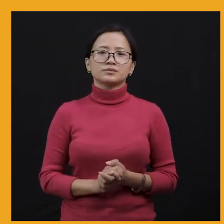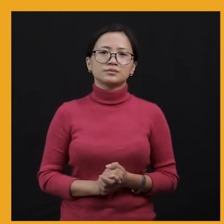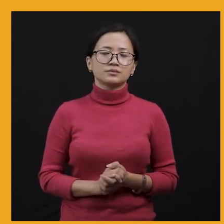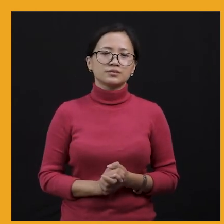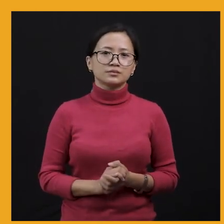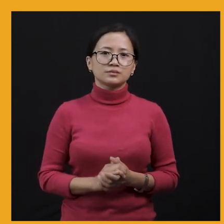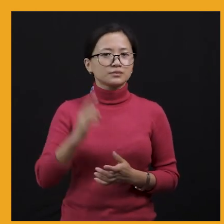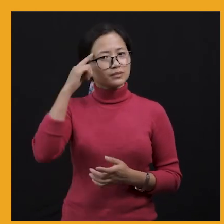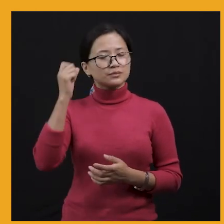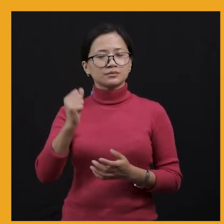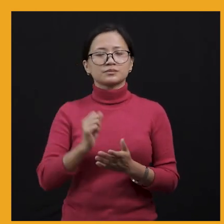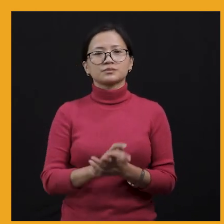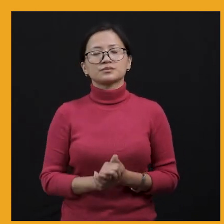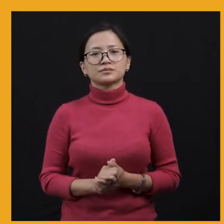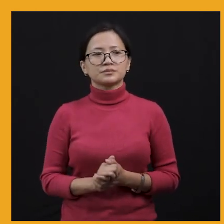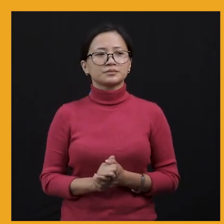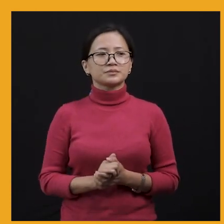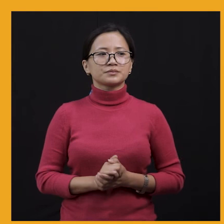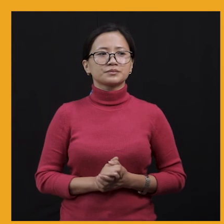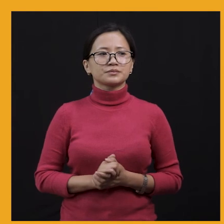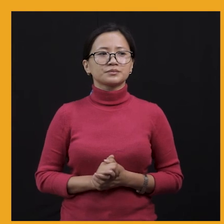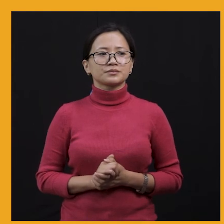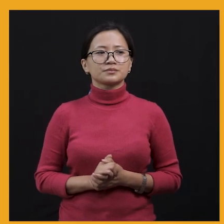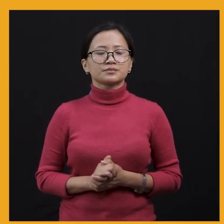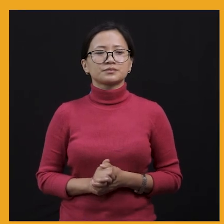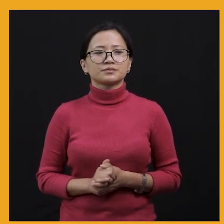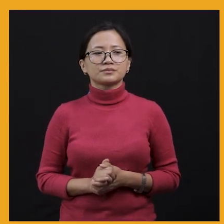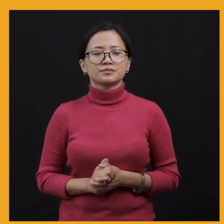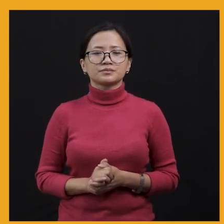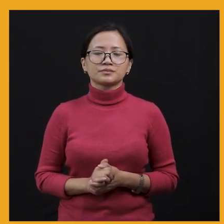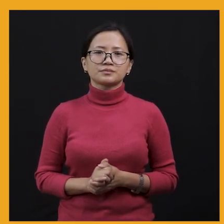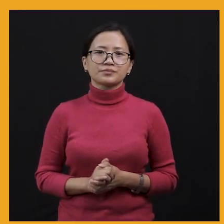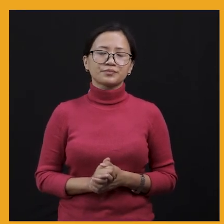remember, reduce, reuse, and recycle.